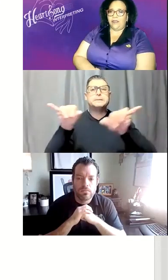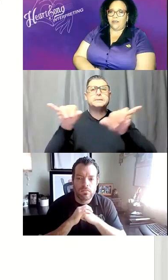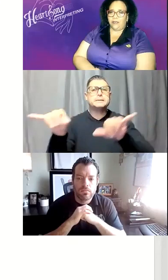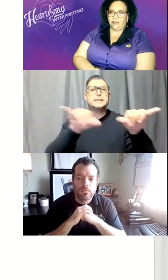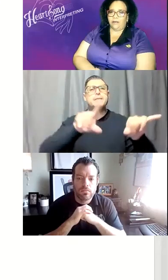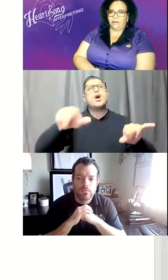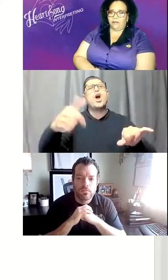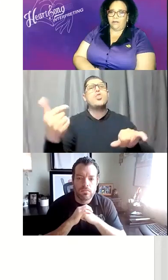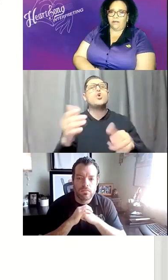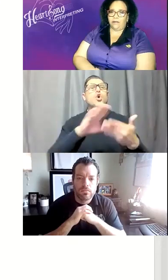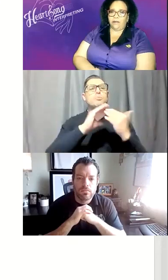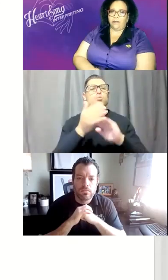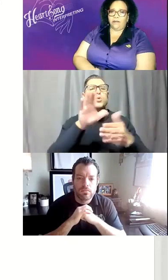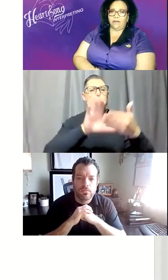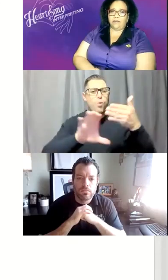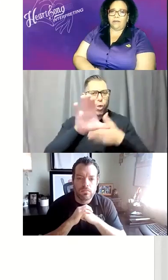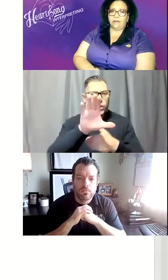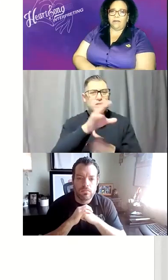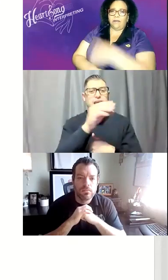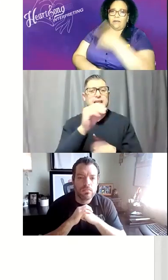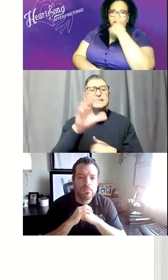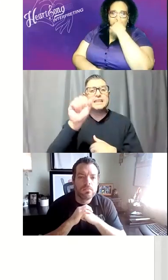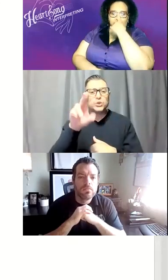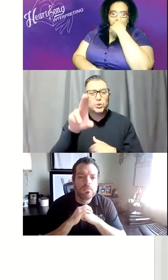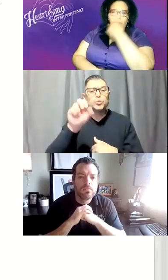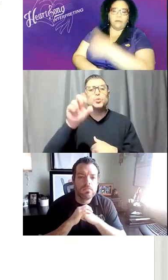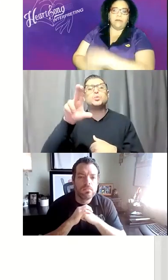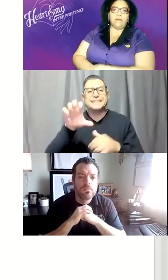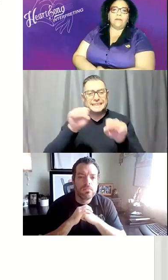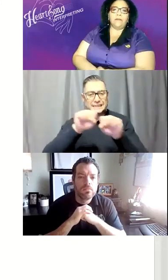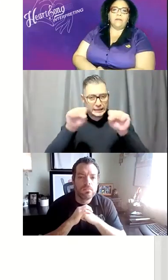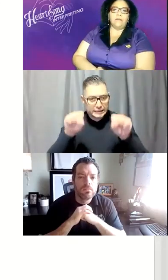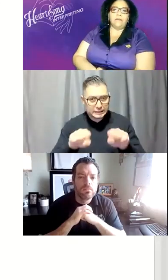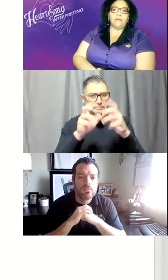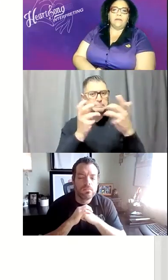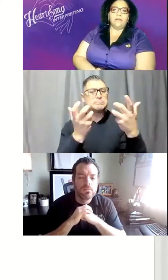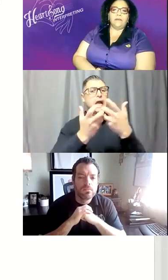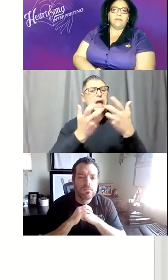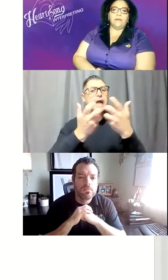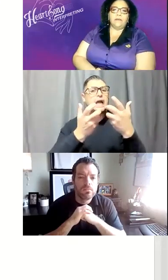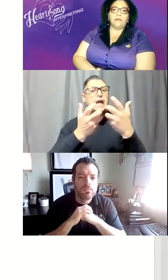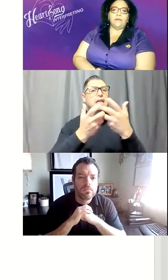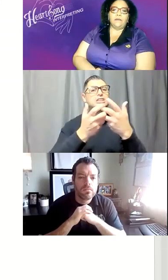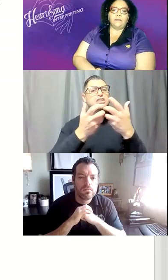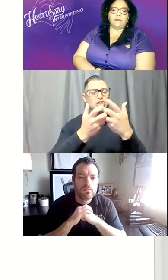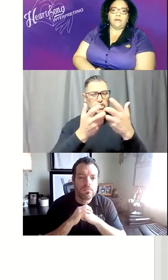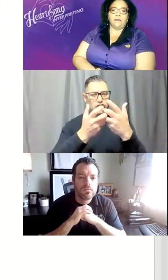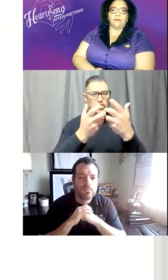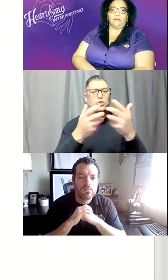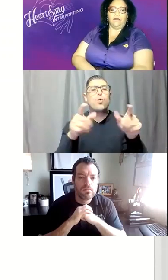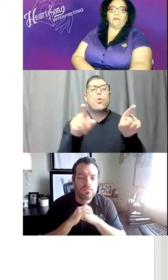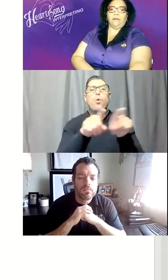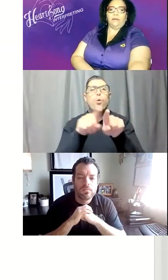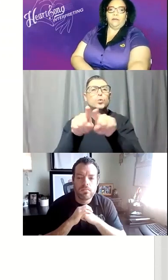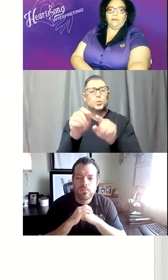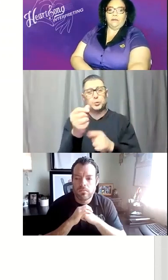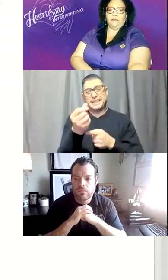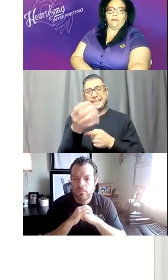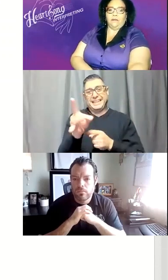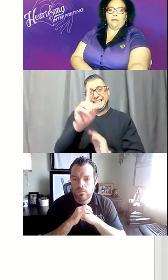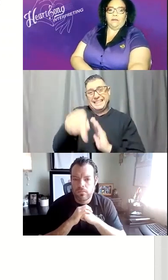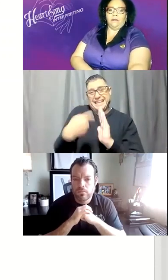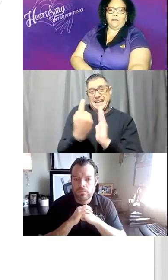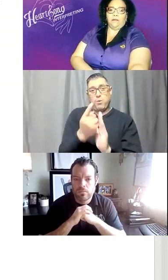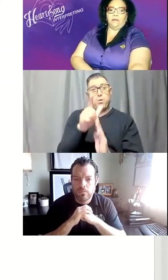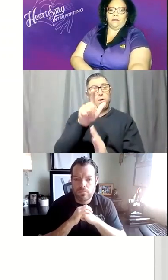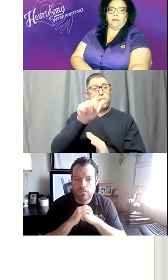as well as our CSU and UC system. We also added an 18-hour lab, and we've